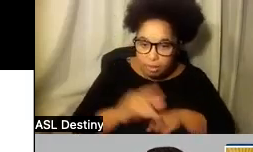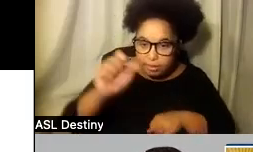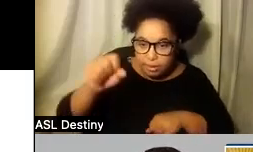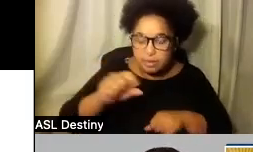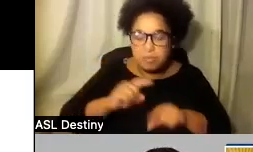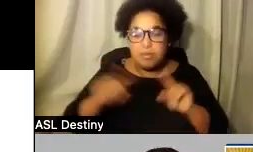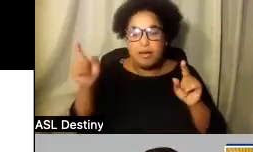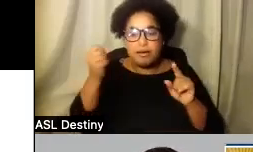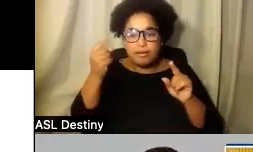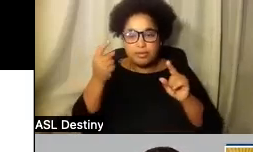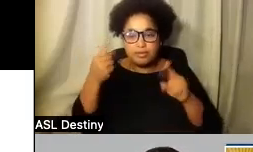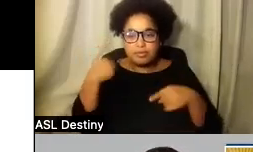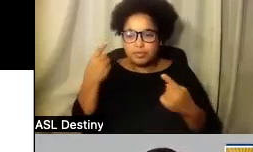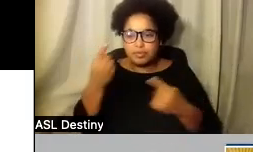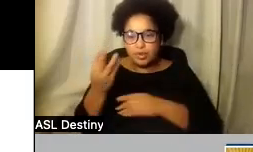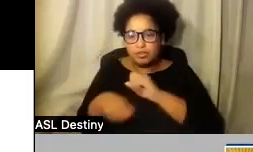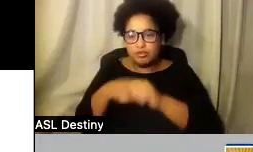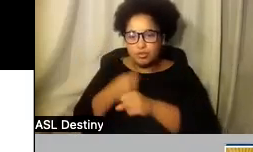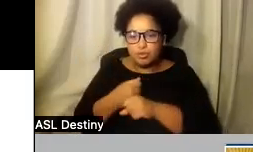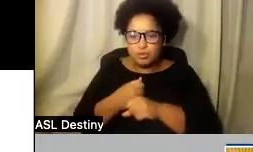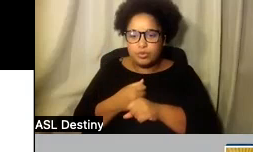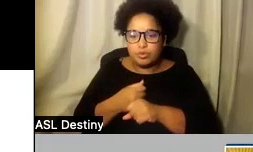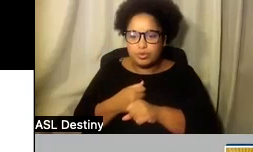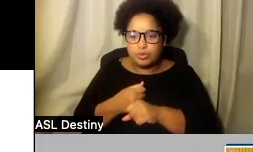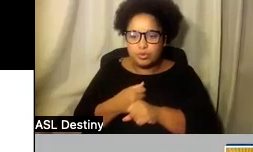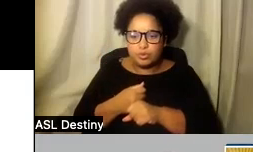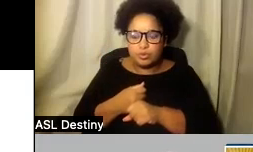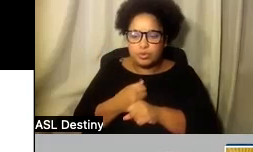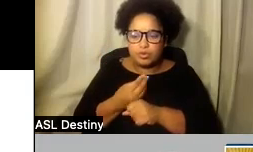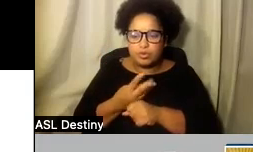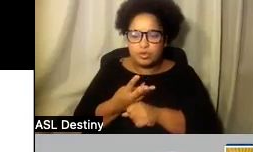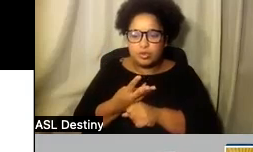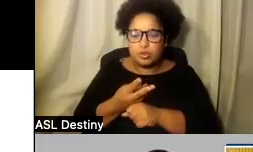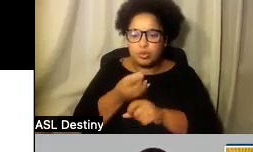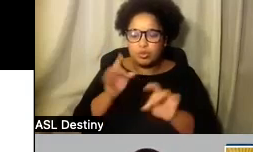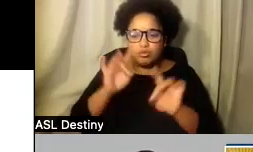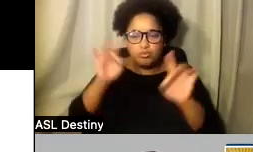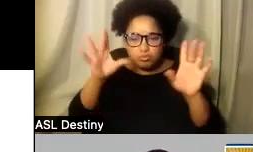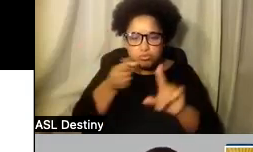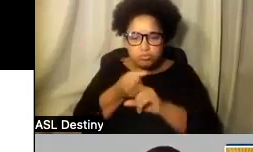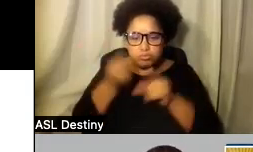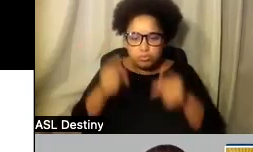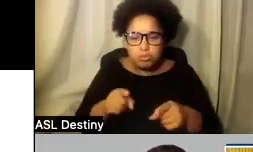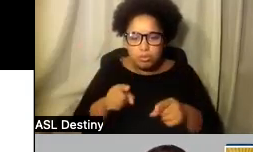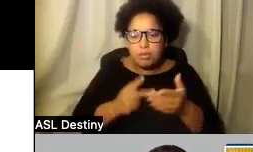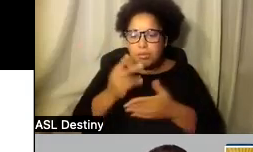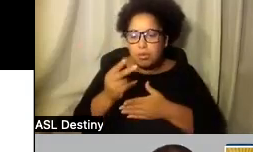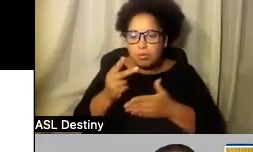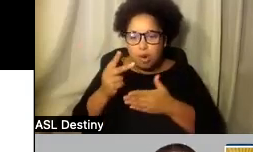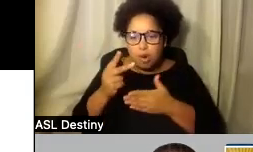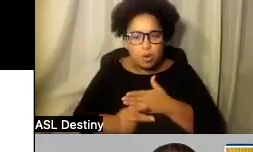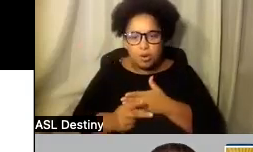But in the last few years, we've had some disasters of such a large scale that the